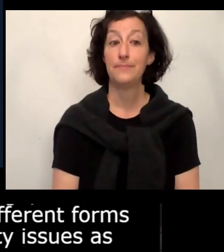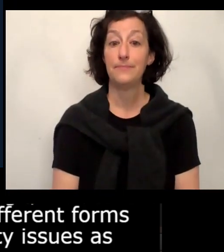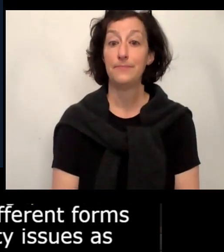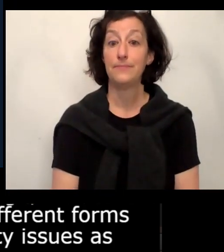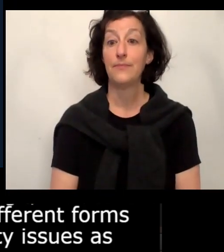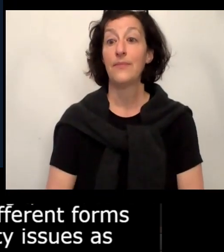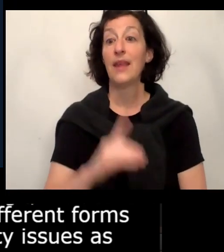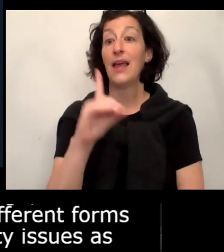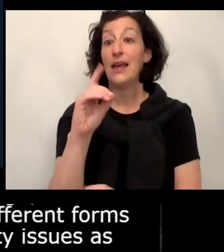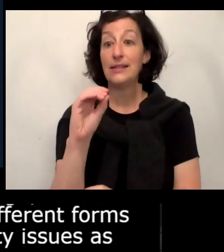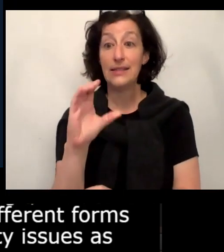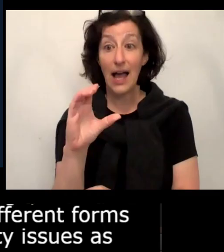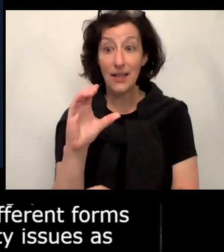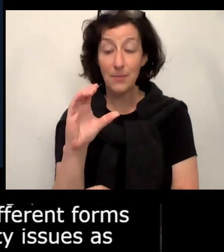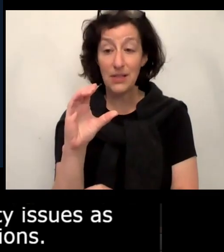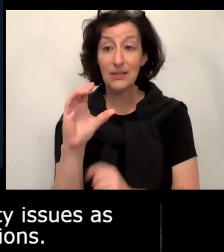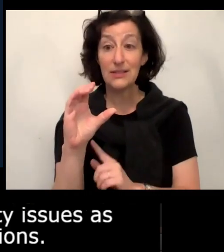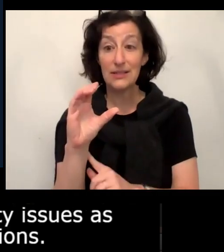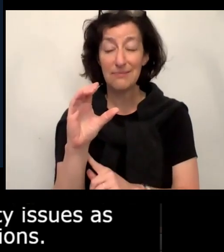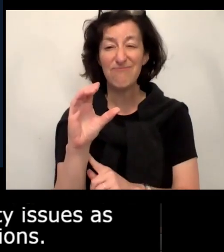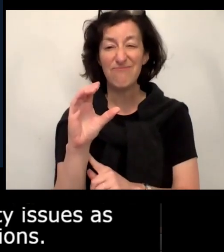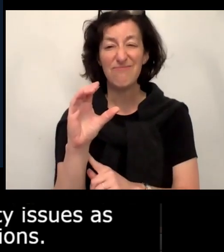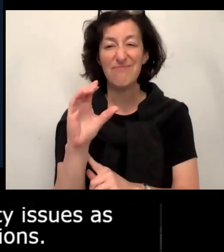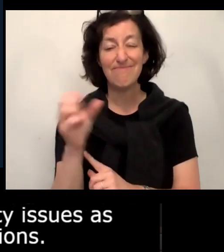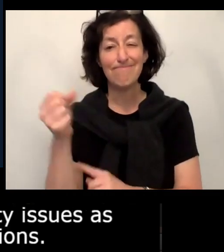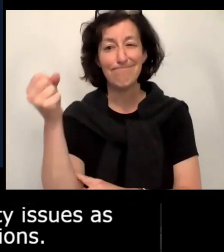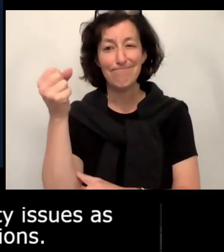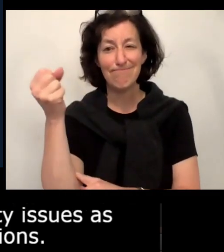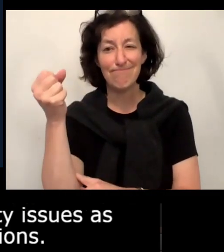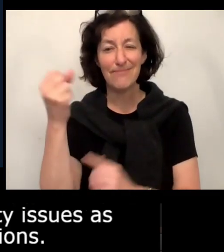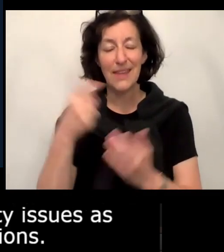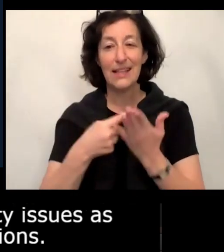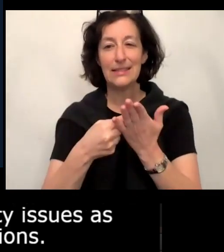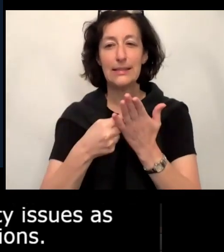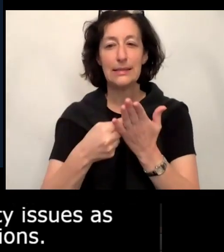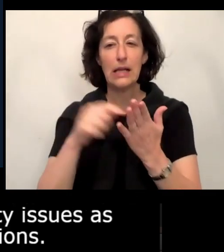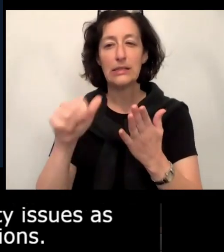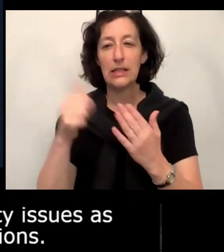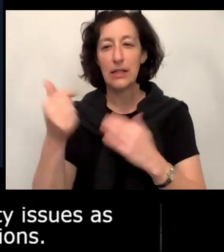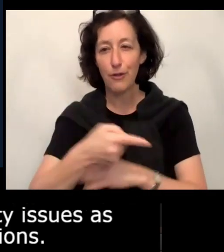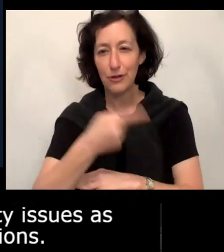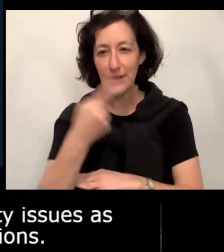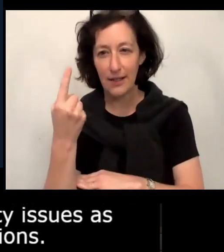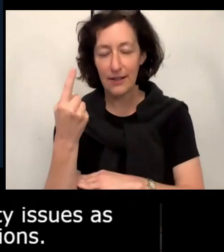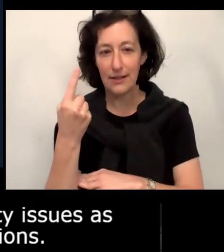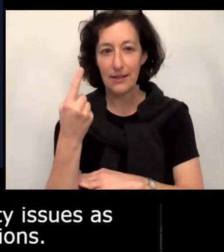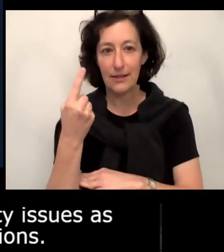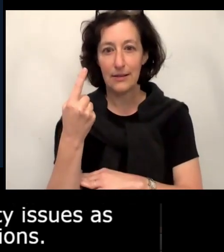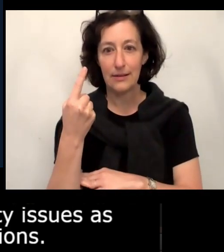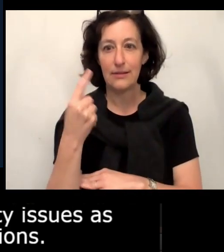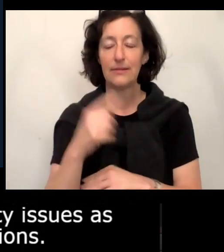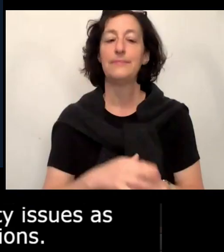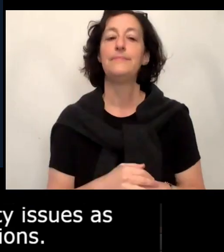Documents will largely be saved for another day. But of course,